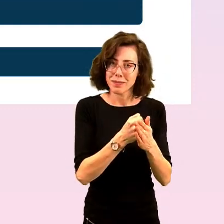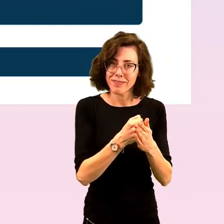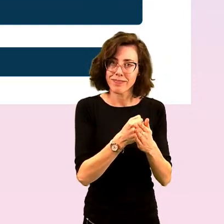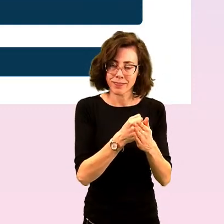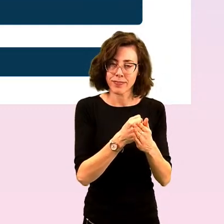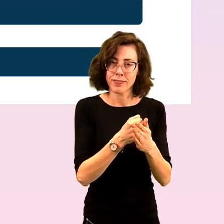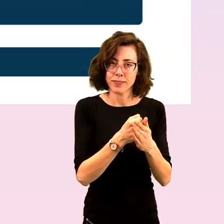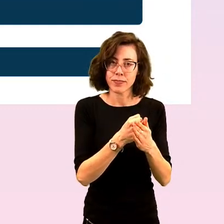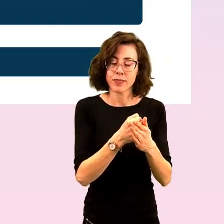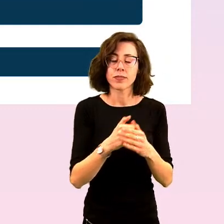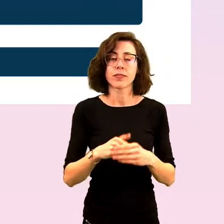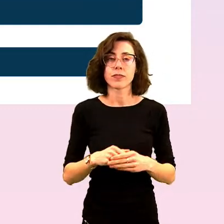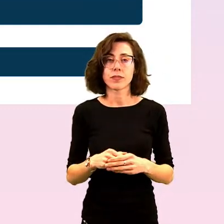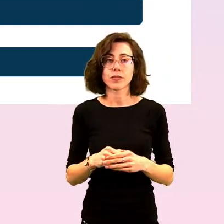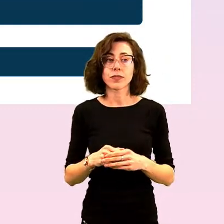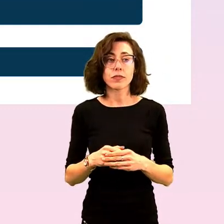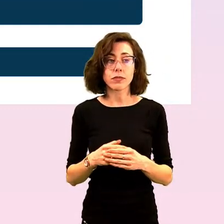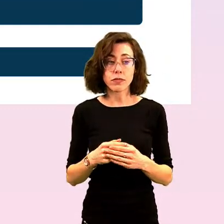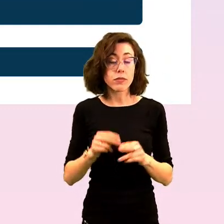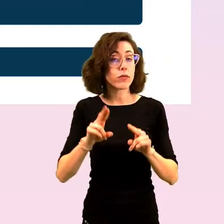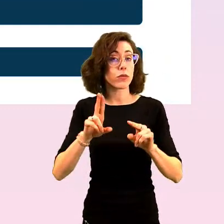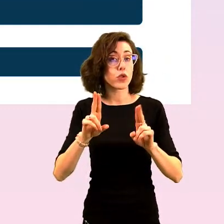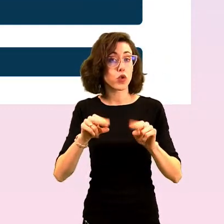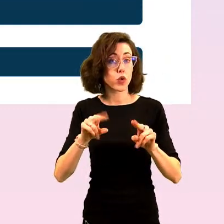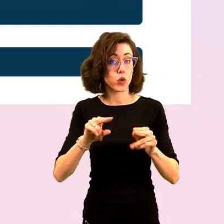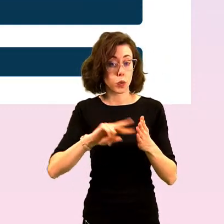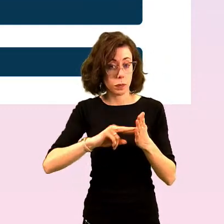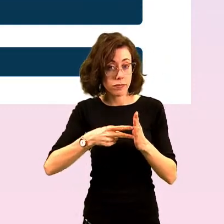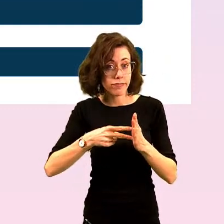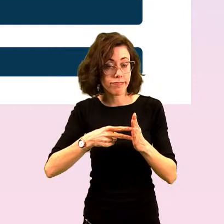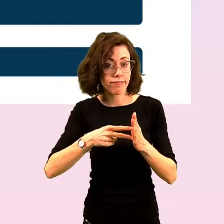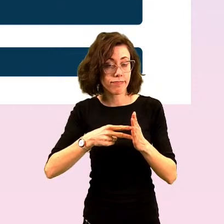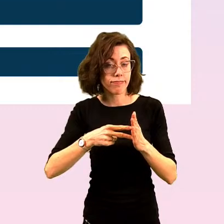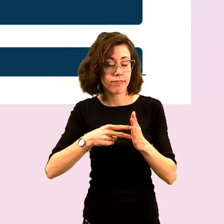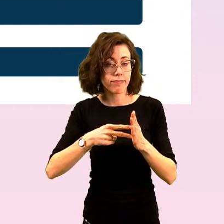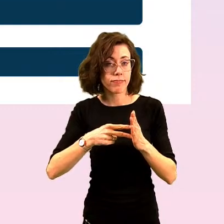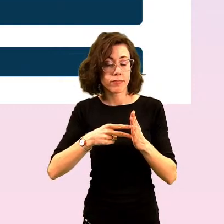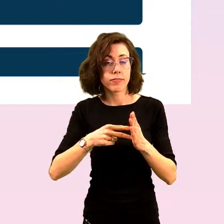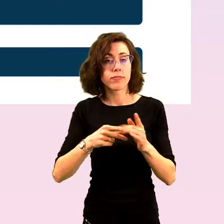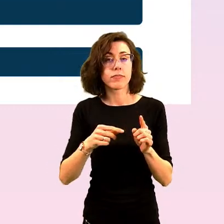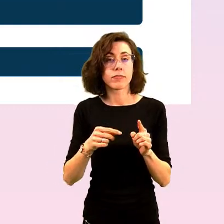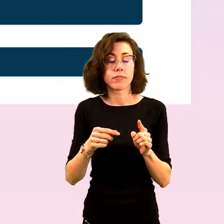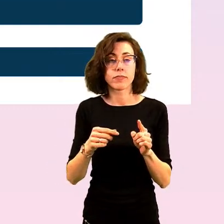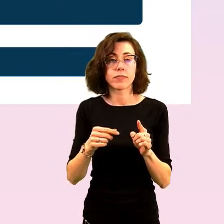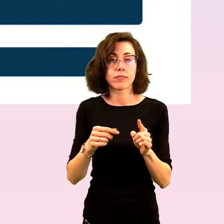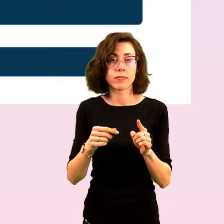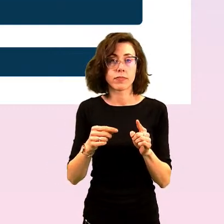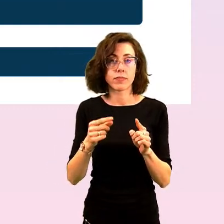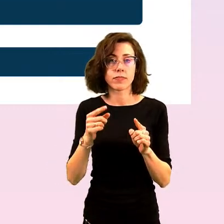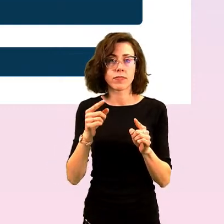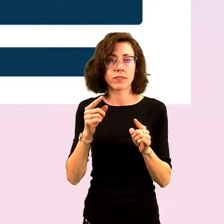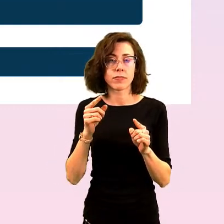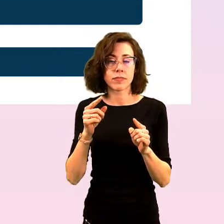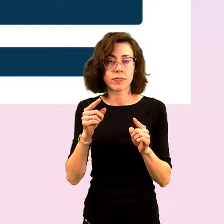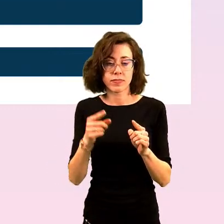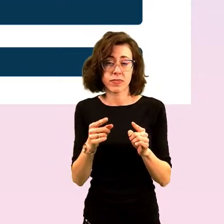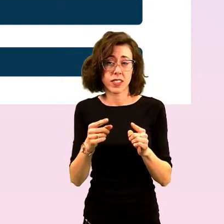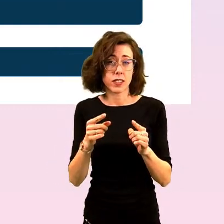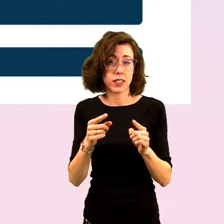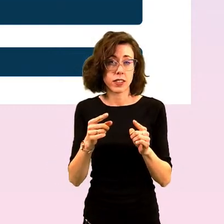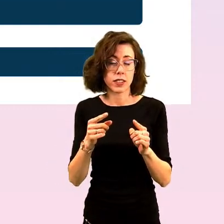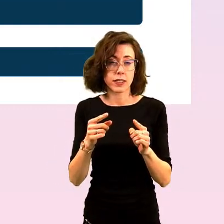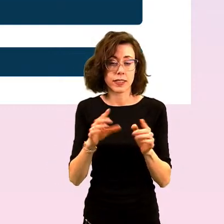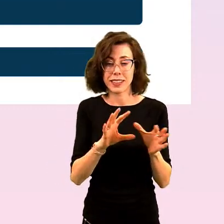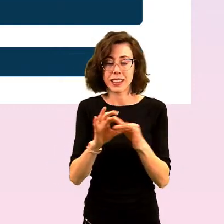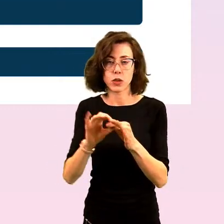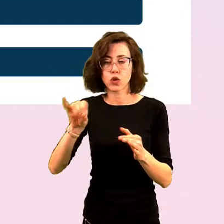still in receipt of DA. There is a new scheme that I'm working on at the moment. Sean will be aware of this, and it was part of the July job stimulus, and it is